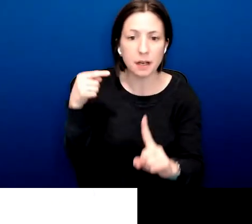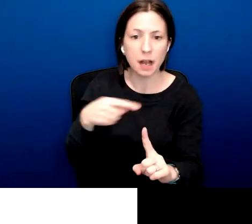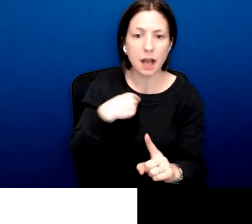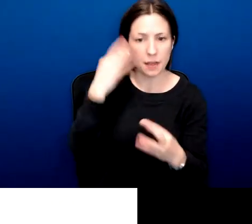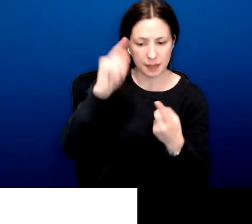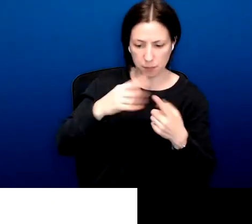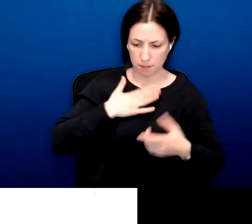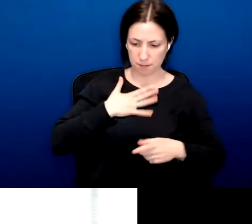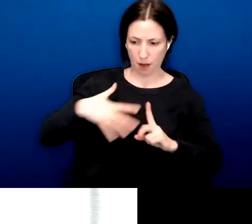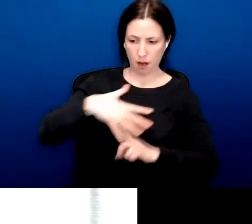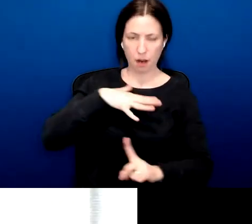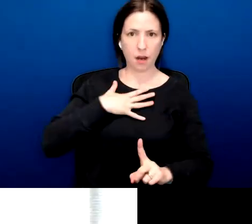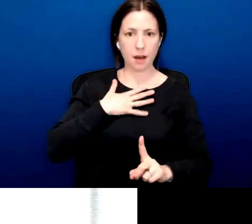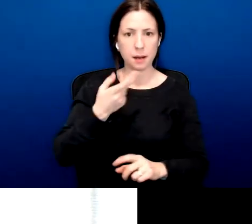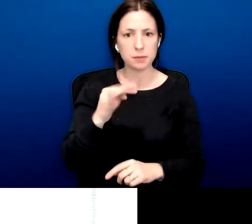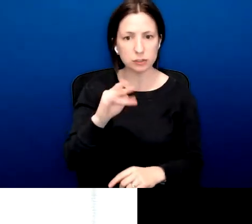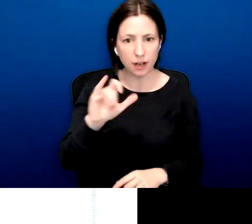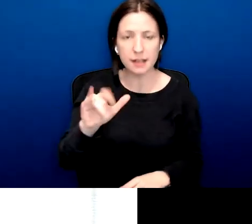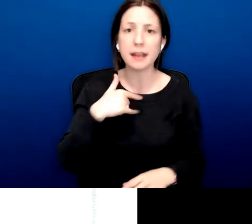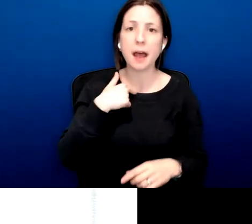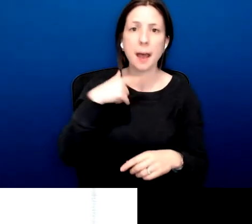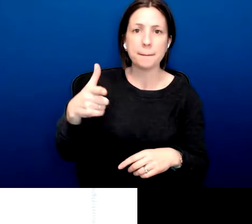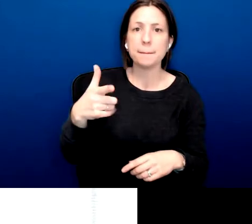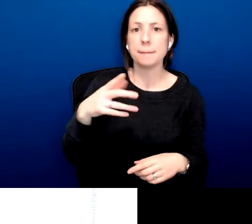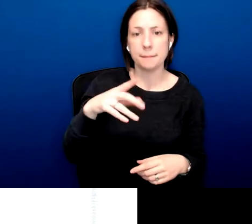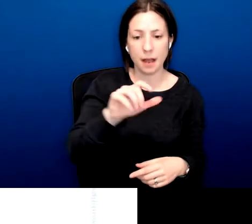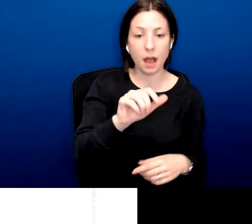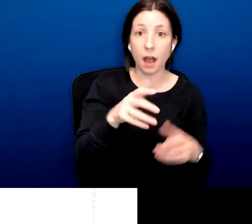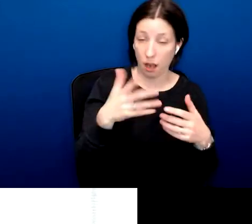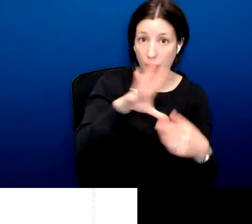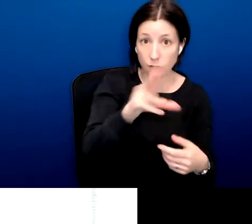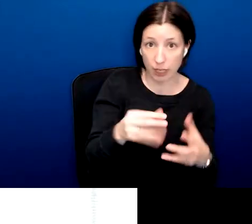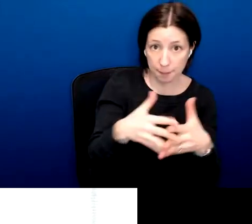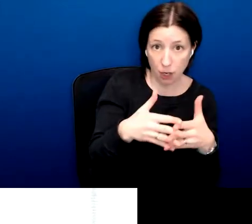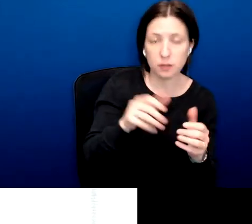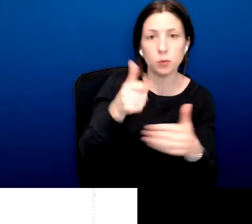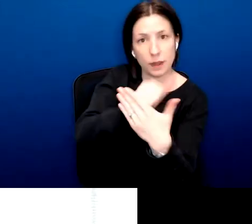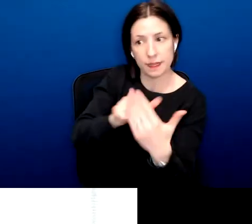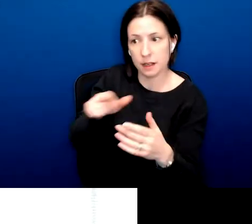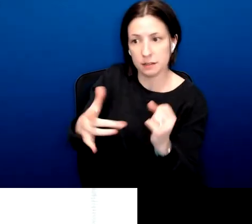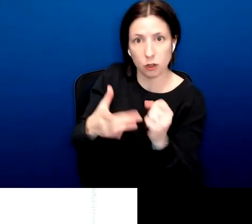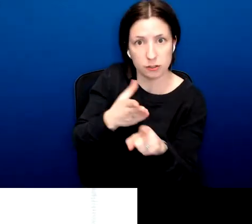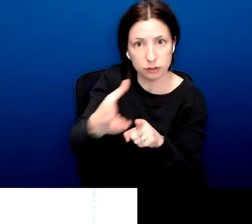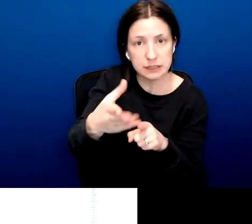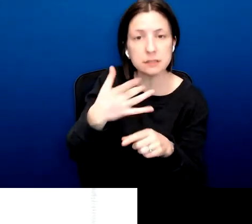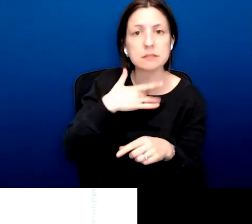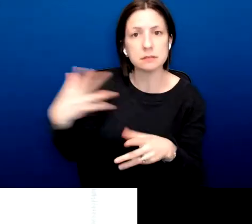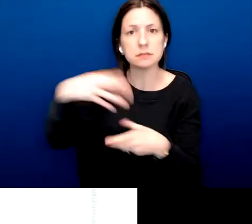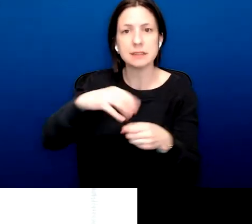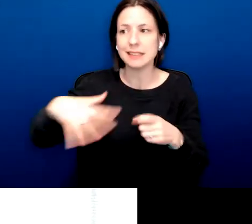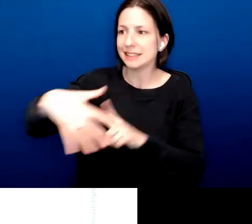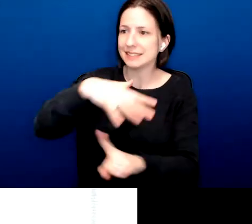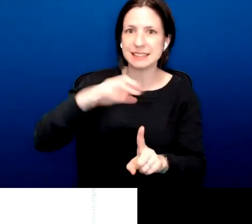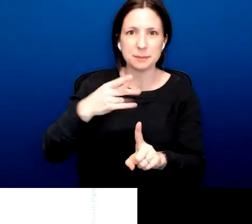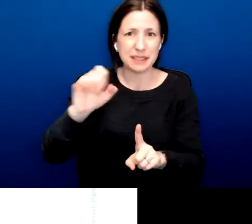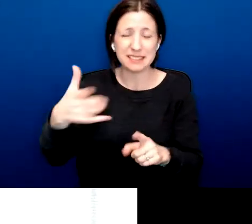positionality as, you know, an African-American within technology, often operating in a space that's held by, you know, cis,